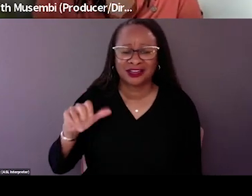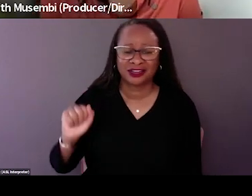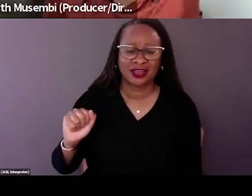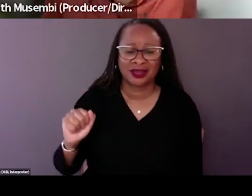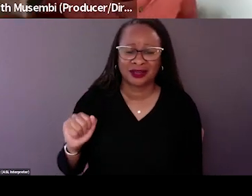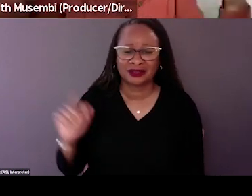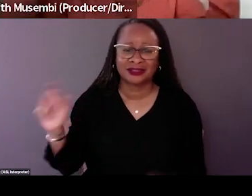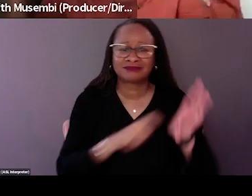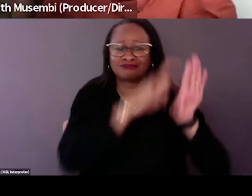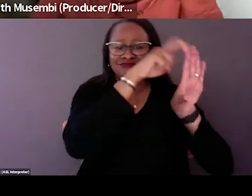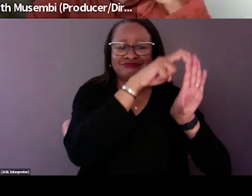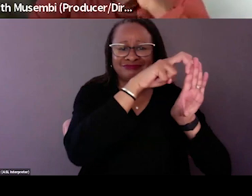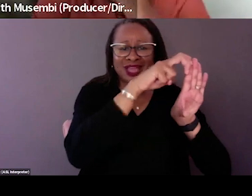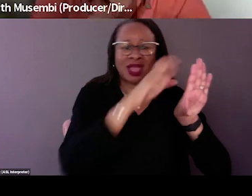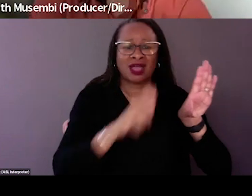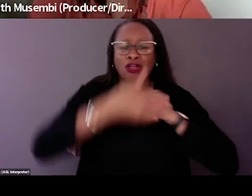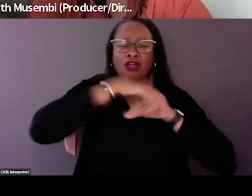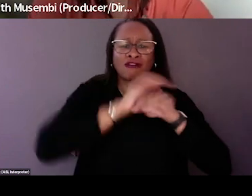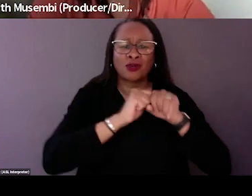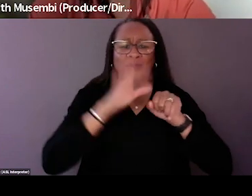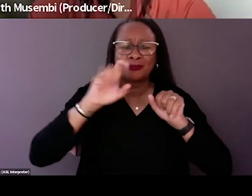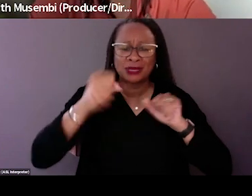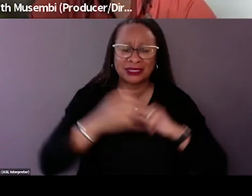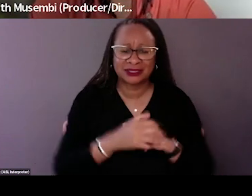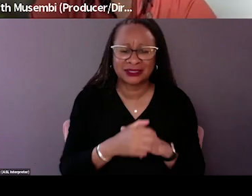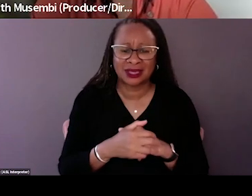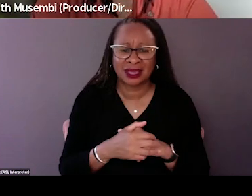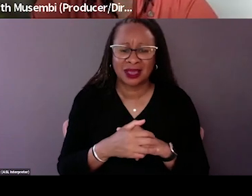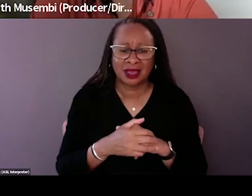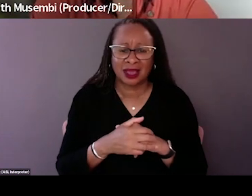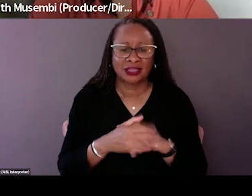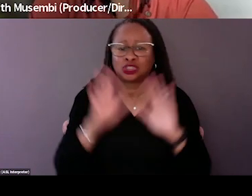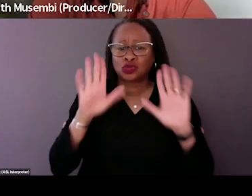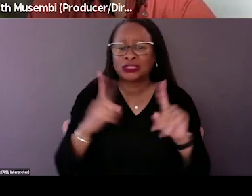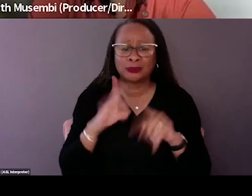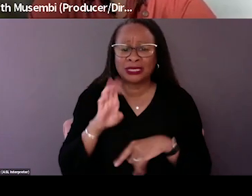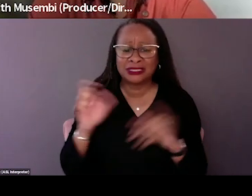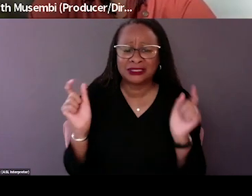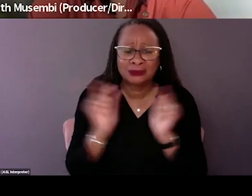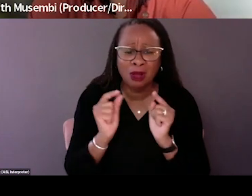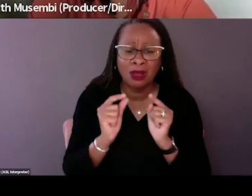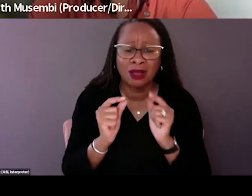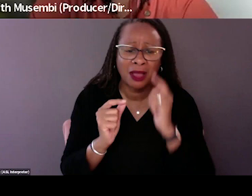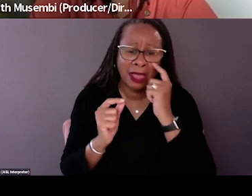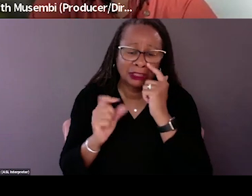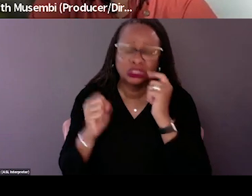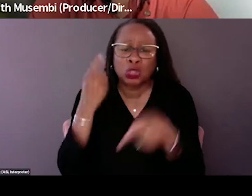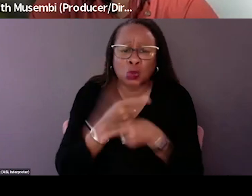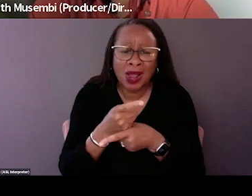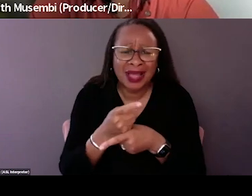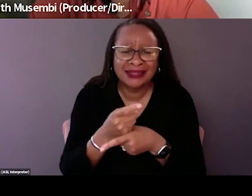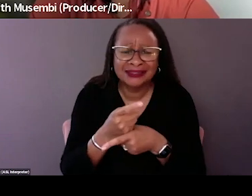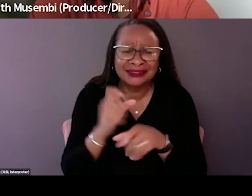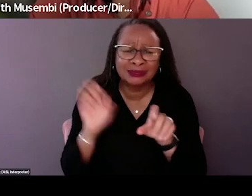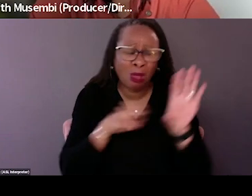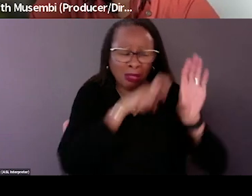bees, rain thundering down, and just sort of going, "It's great to be small." And I'm like, "Oh, she's so right." Oh my God, you